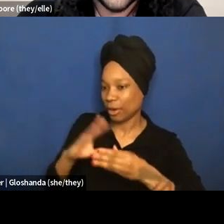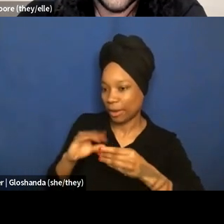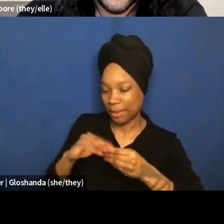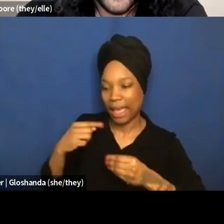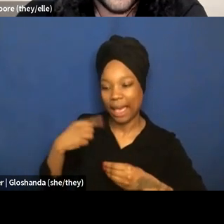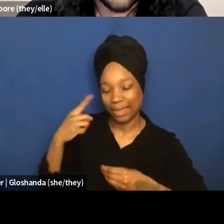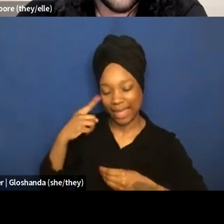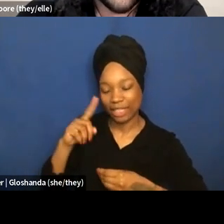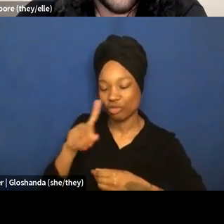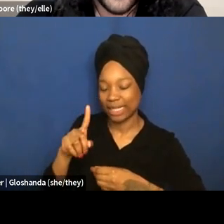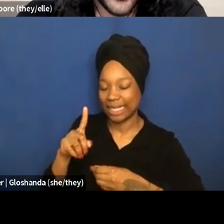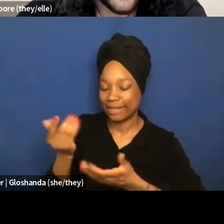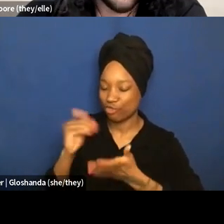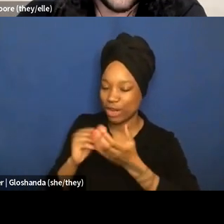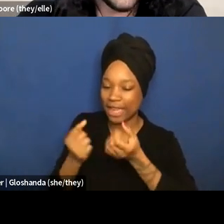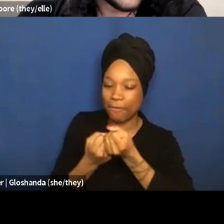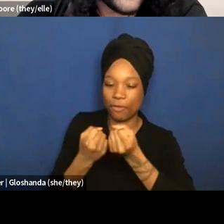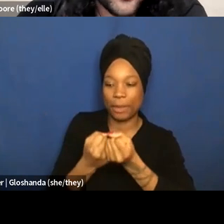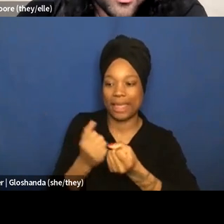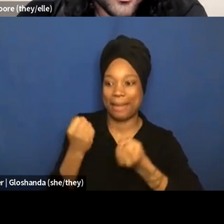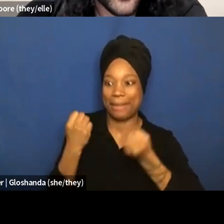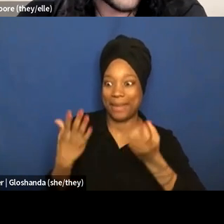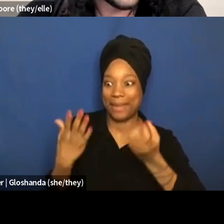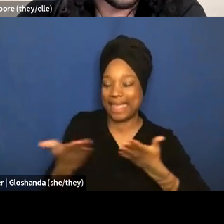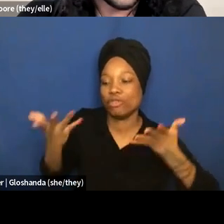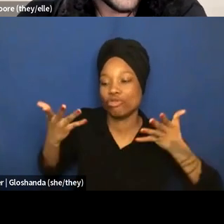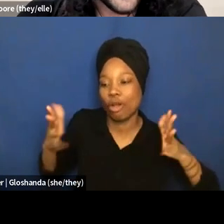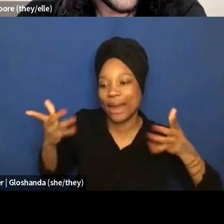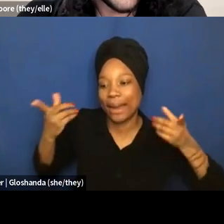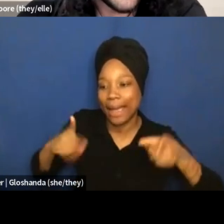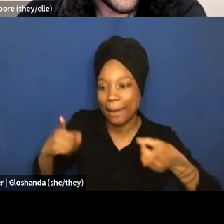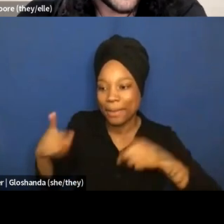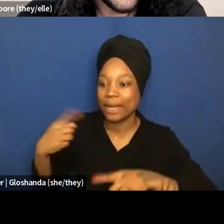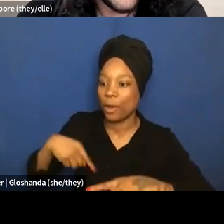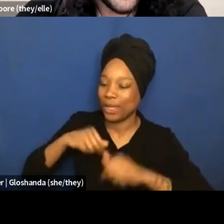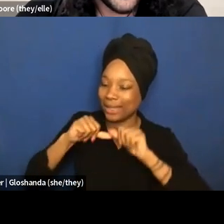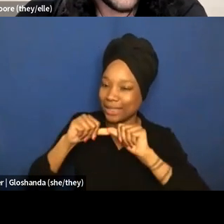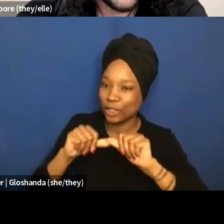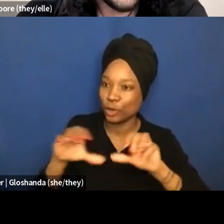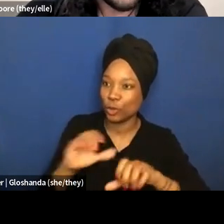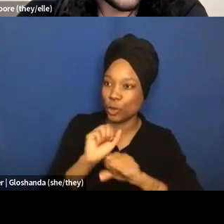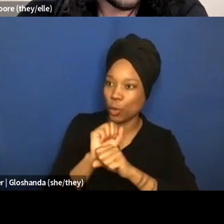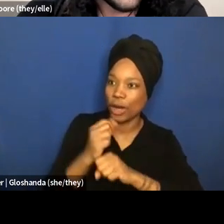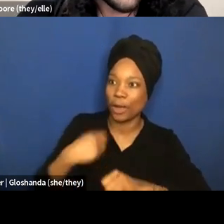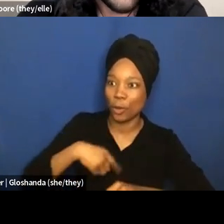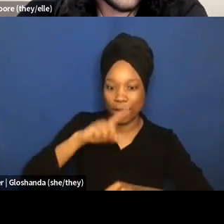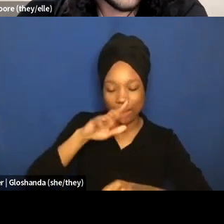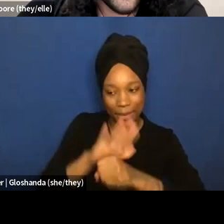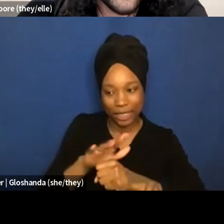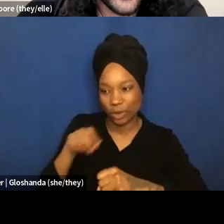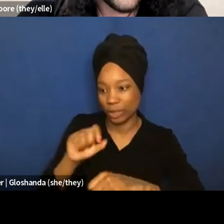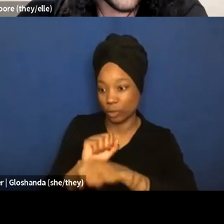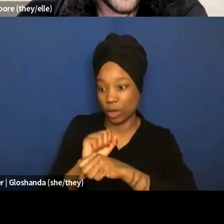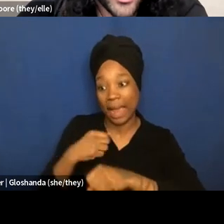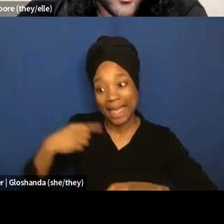think it's reaffirming that we continue to do the work and that we're dedicated to it, right? And I think that the fact that we're even having